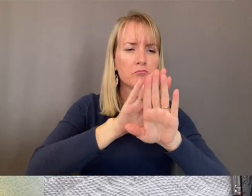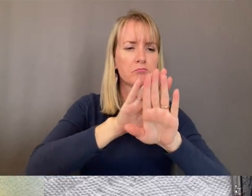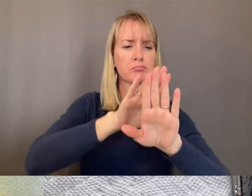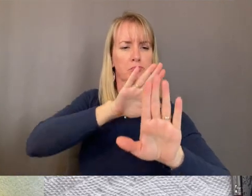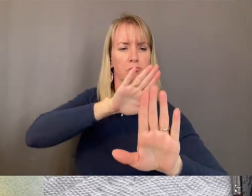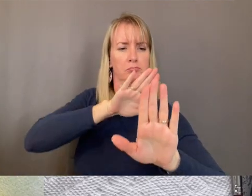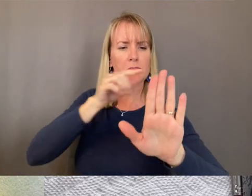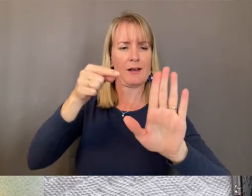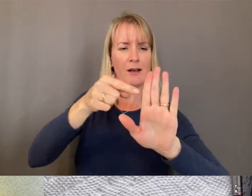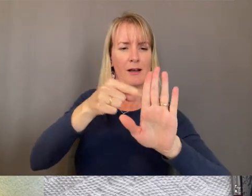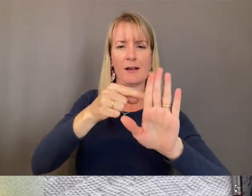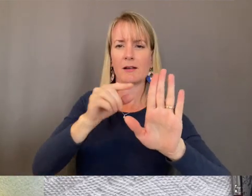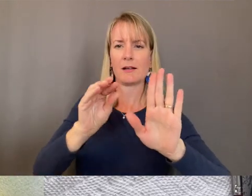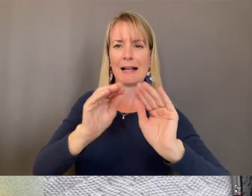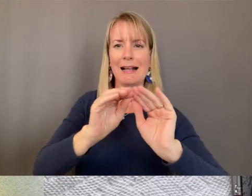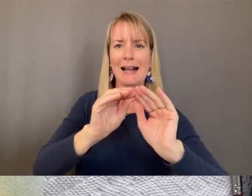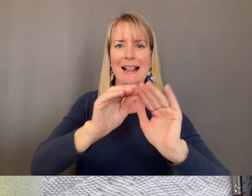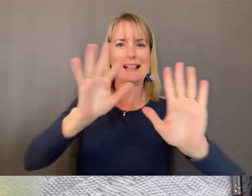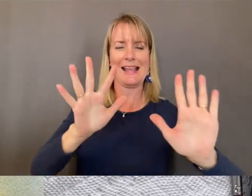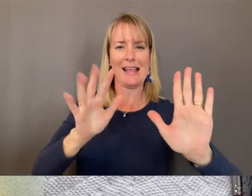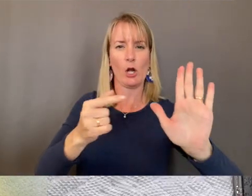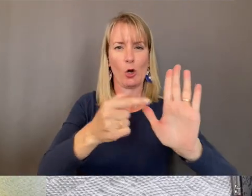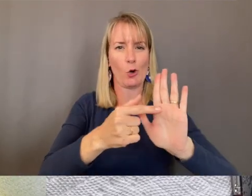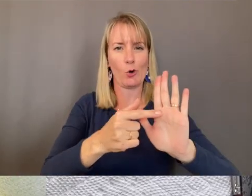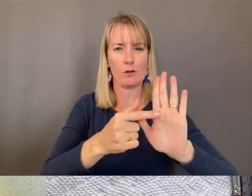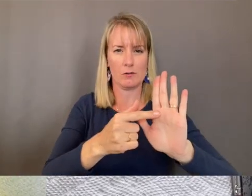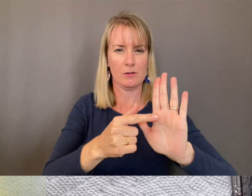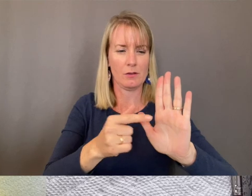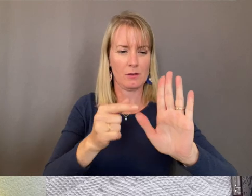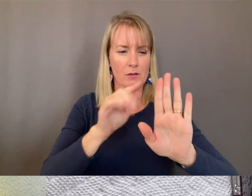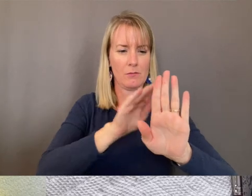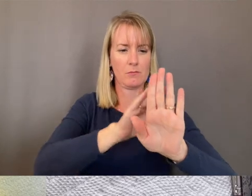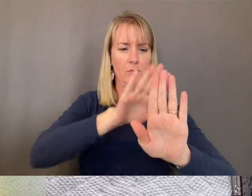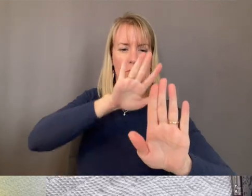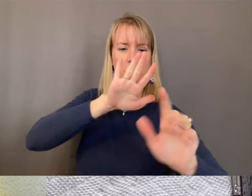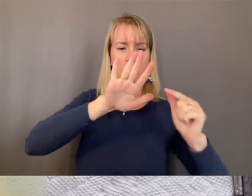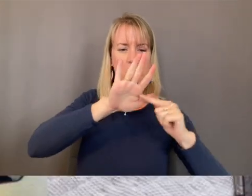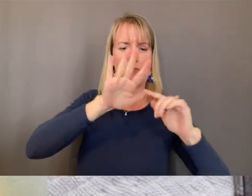background, and then the subject matter will be in focus and it will stand out more.